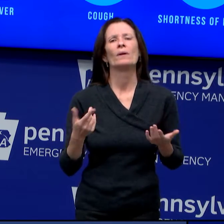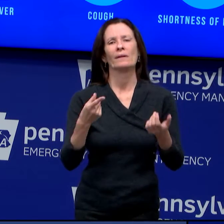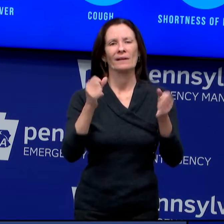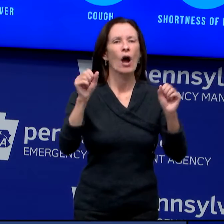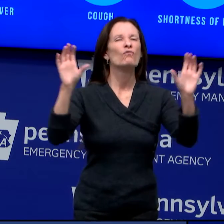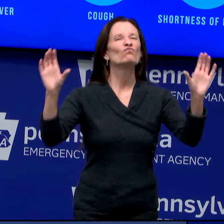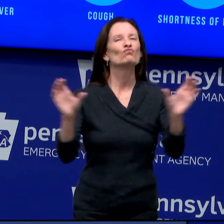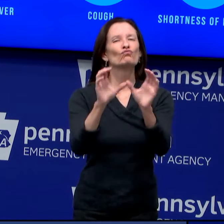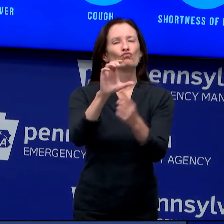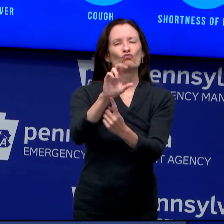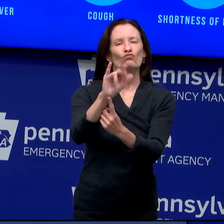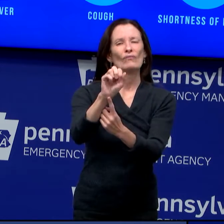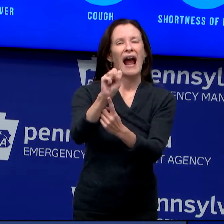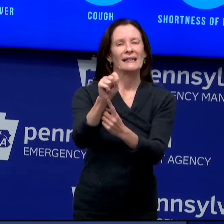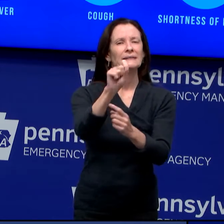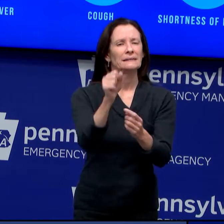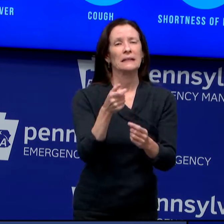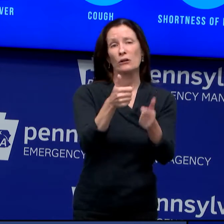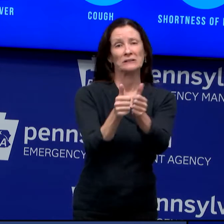texting PA to